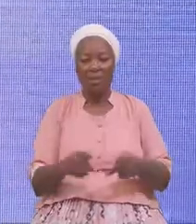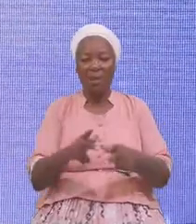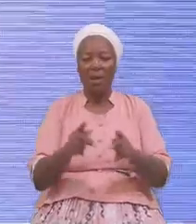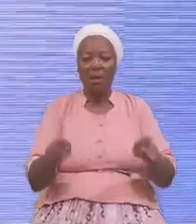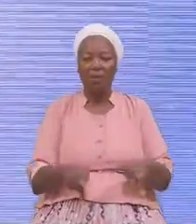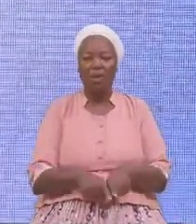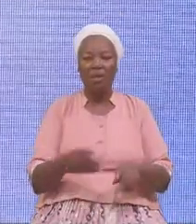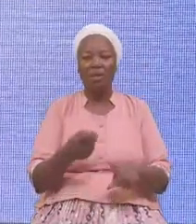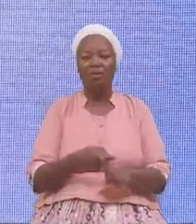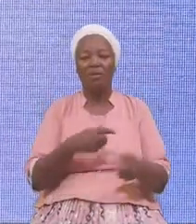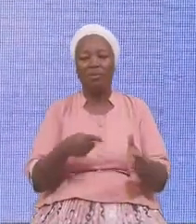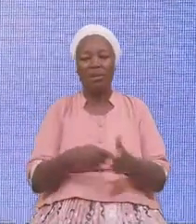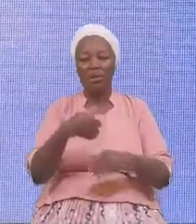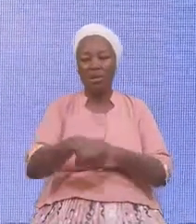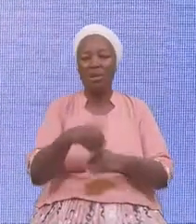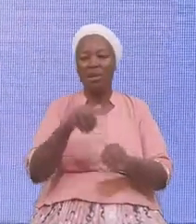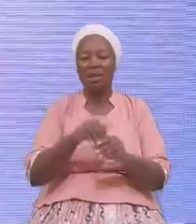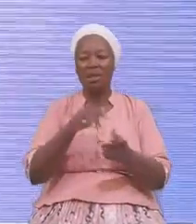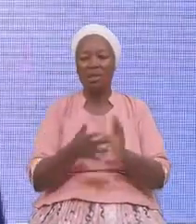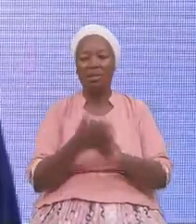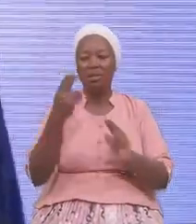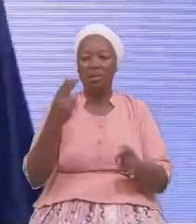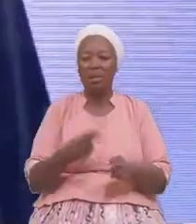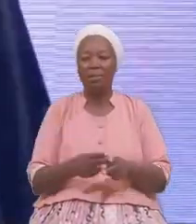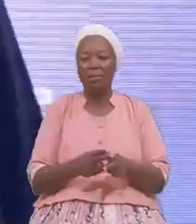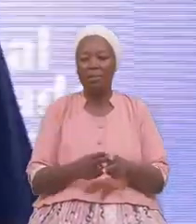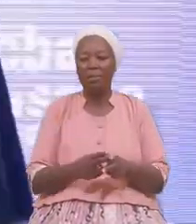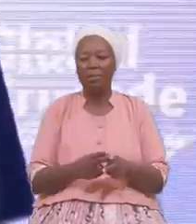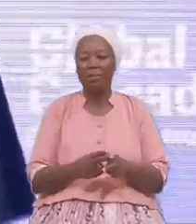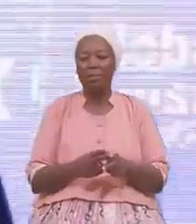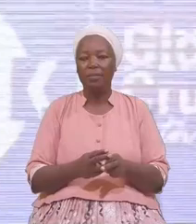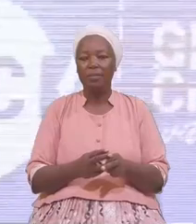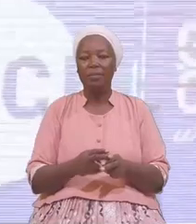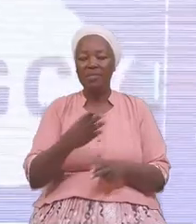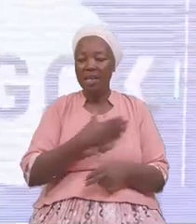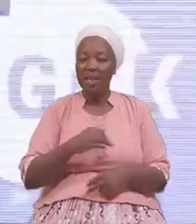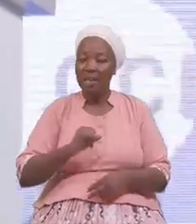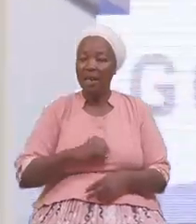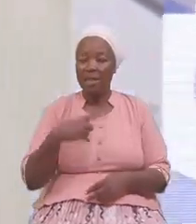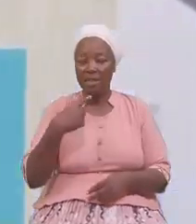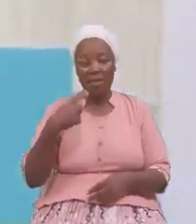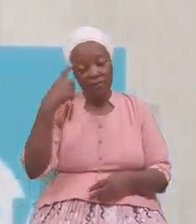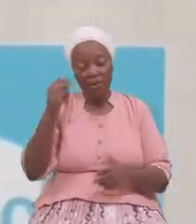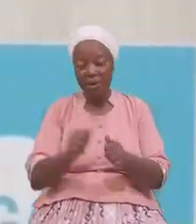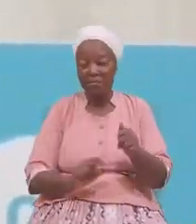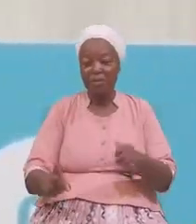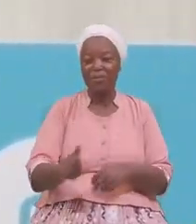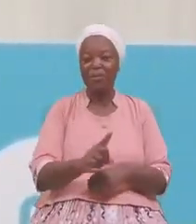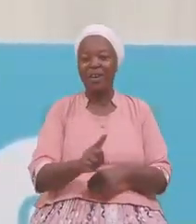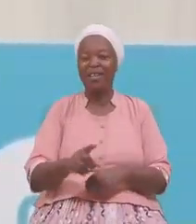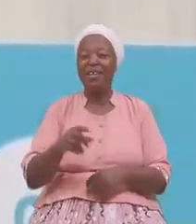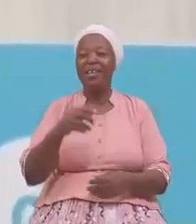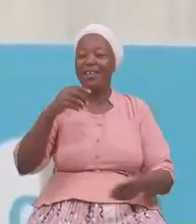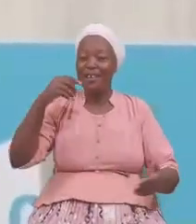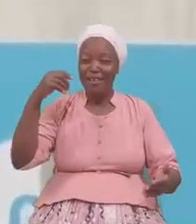even from tonight, in Jesus' name. Amen. And I say for everyone,